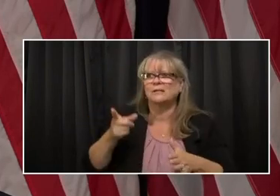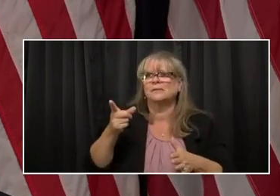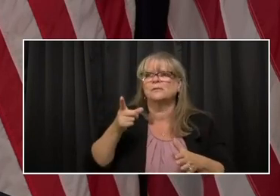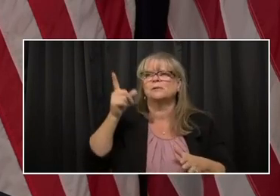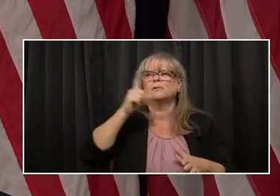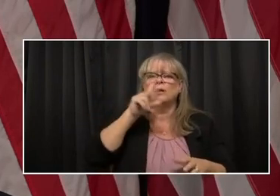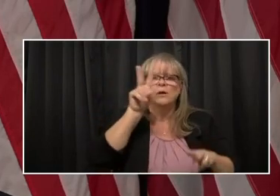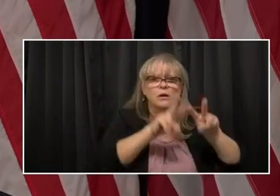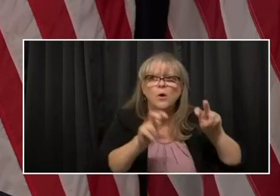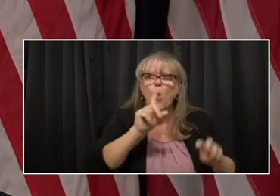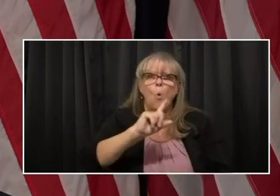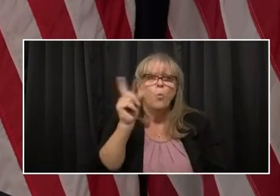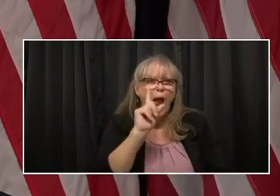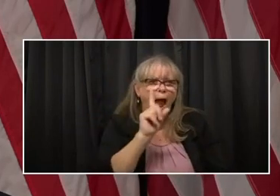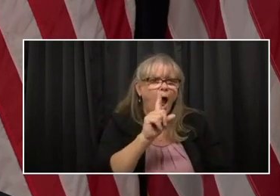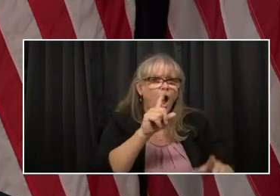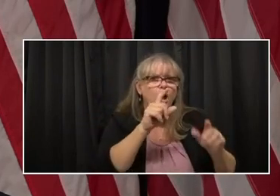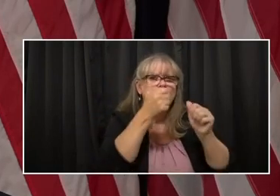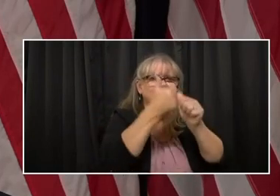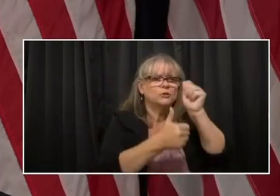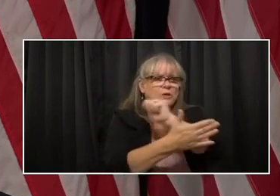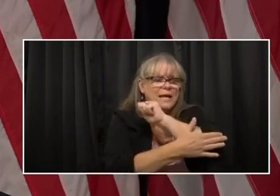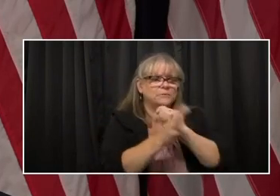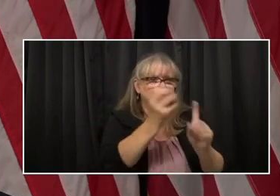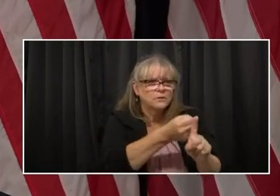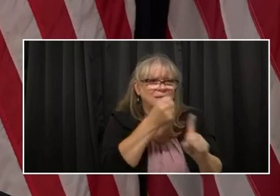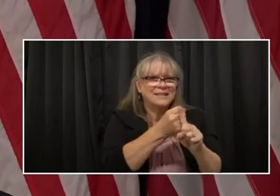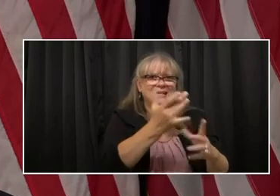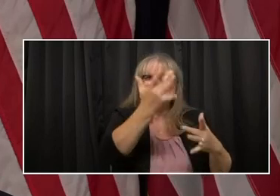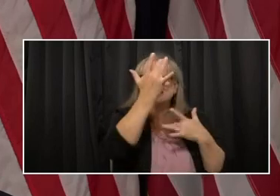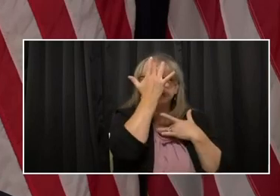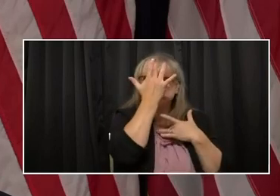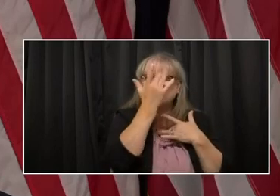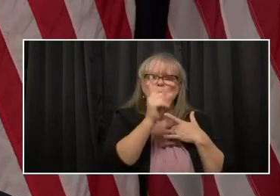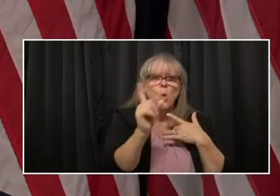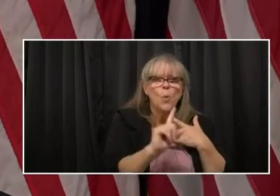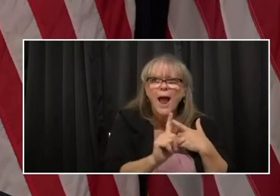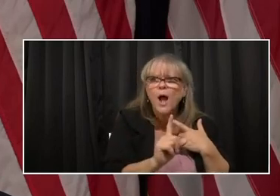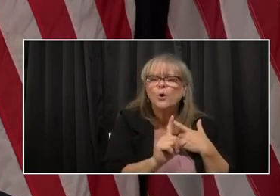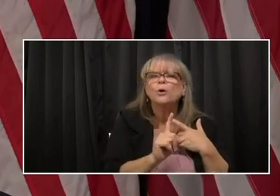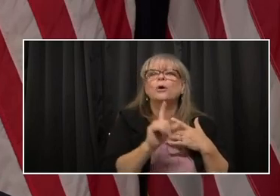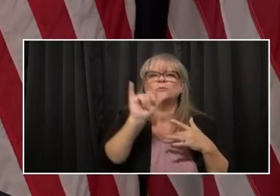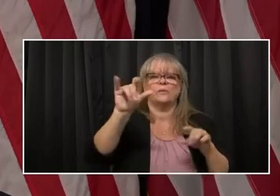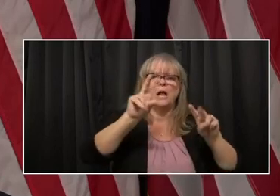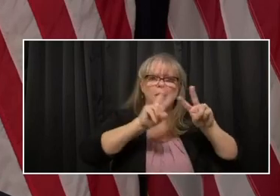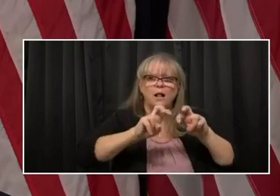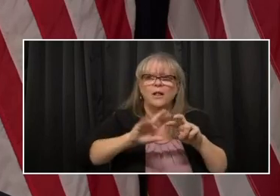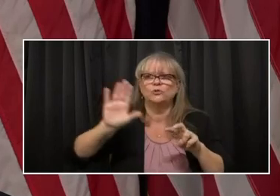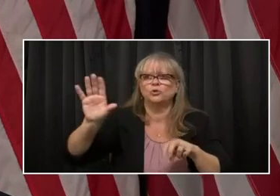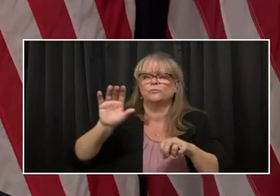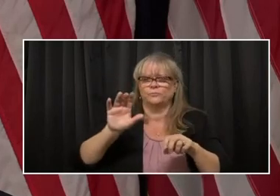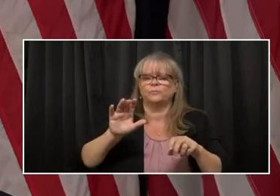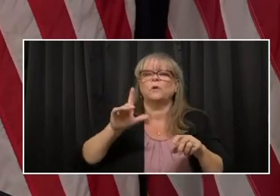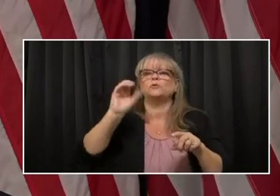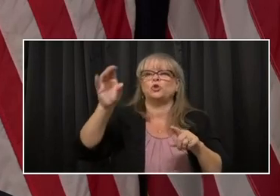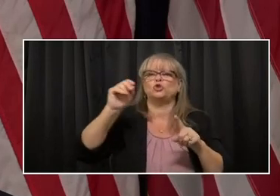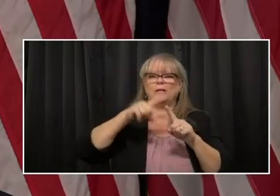have likely contracted coronavirus who are diagnosed with it. And it's also a review over similar